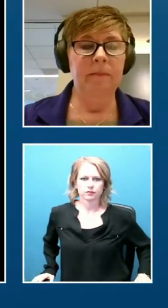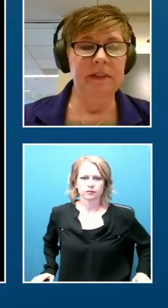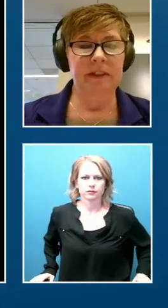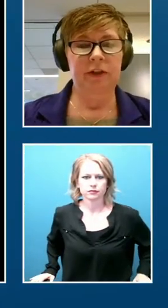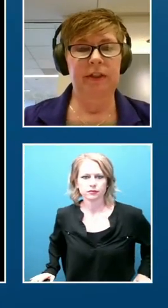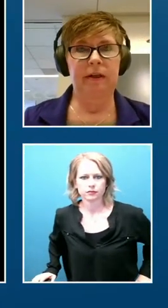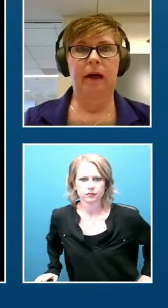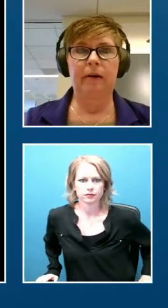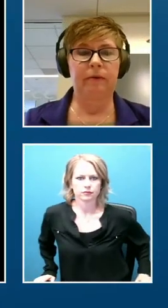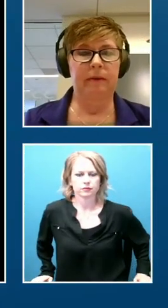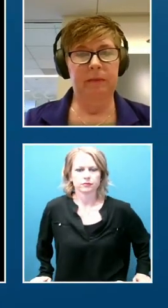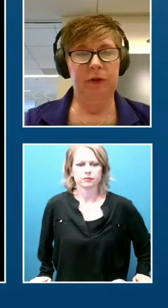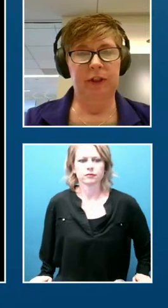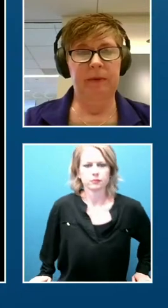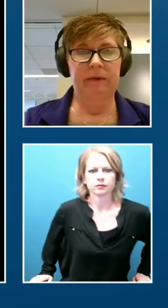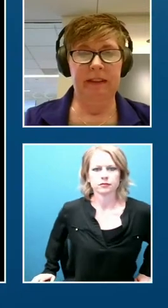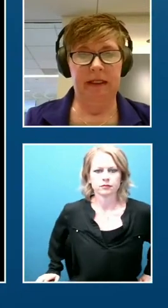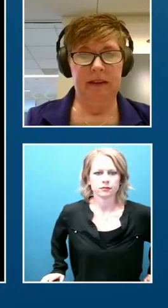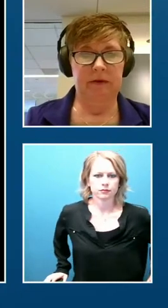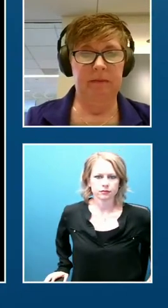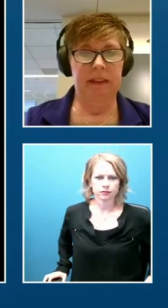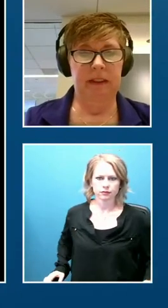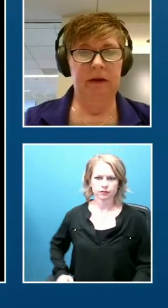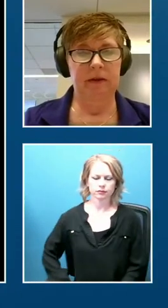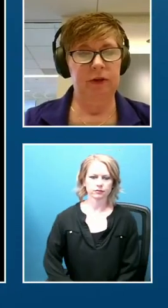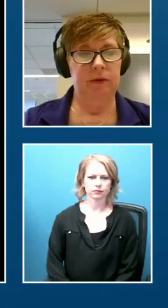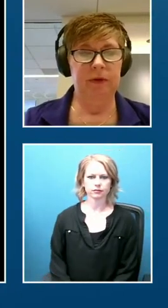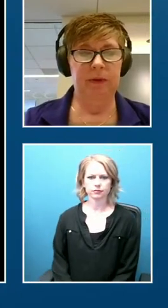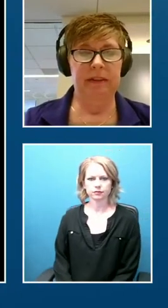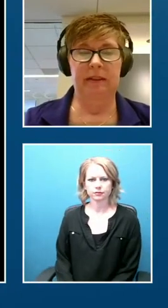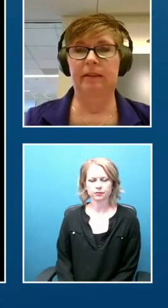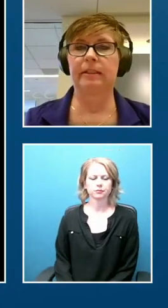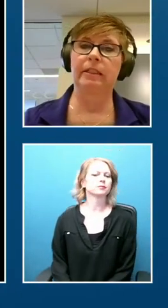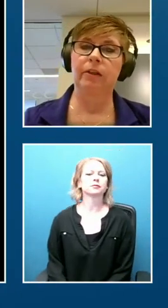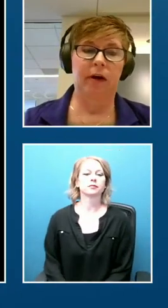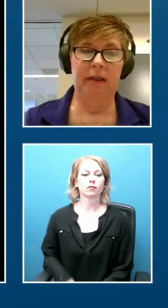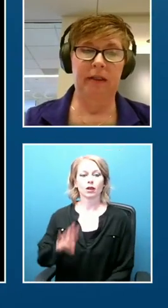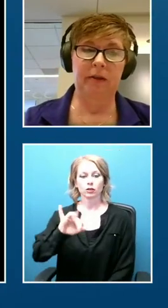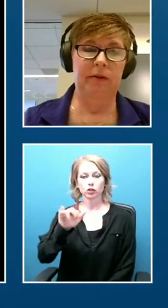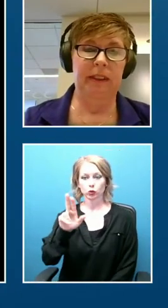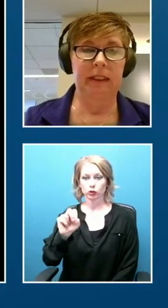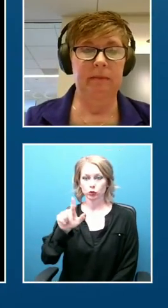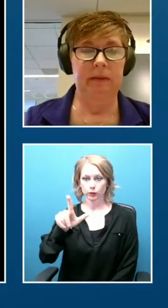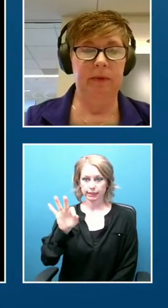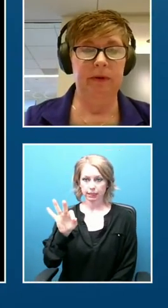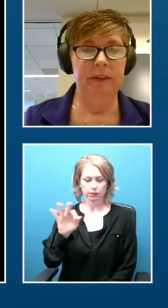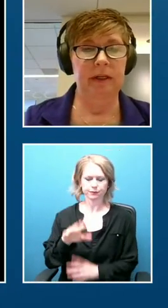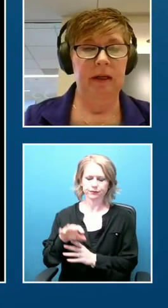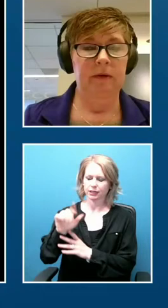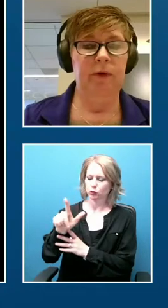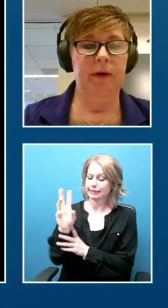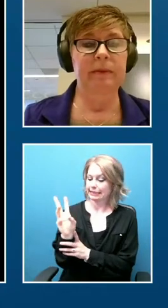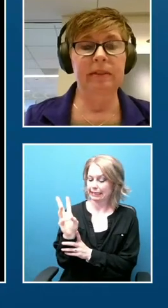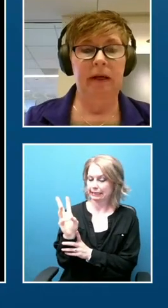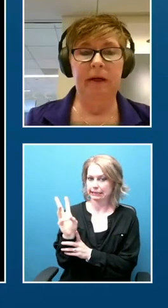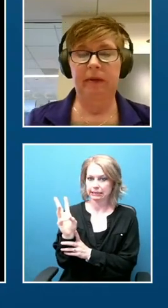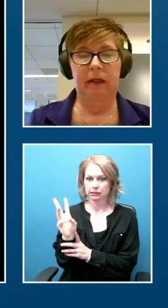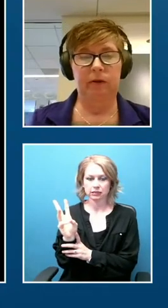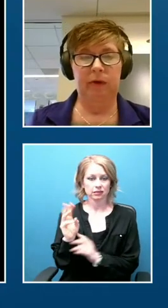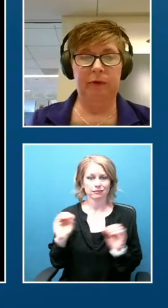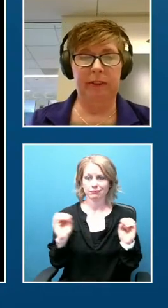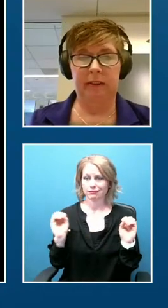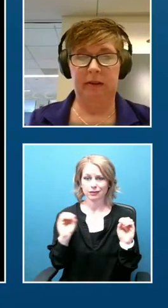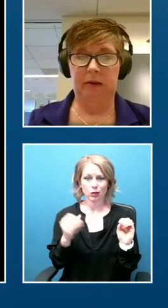The composition of the membership of the executive committee on June the 26th did not include any members from some